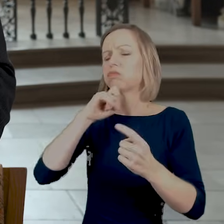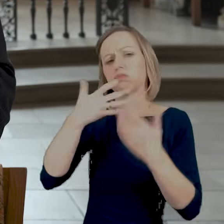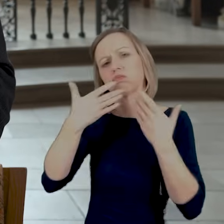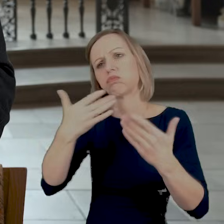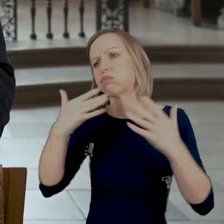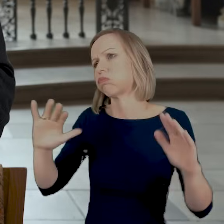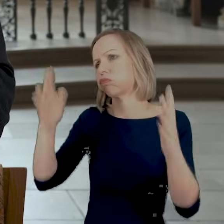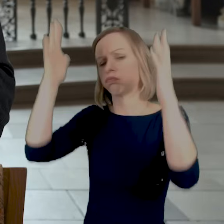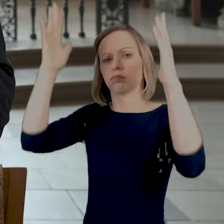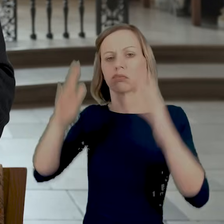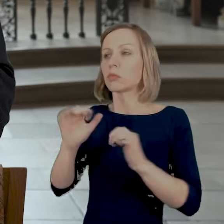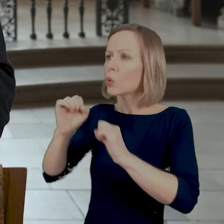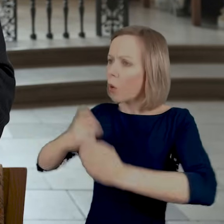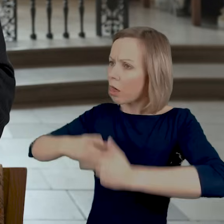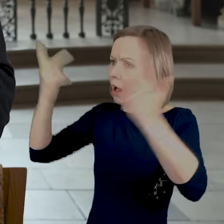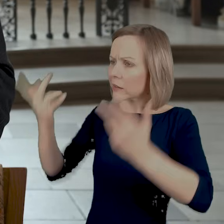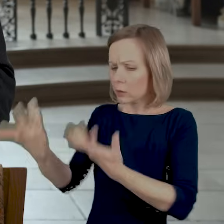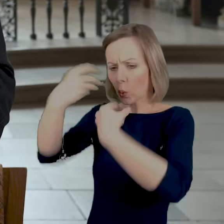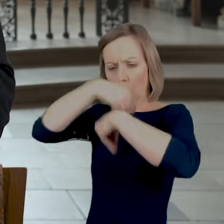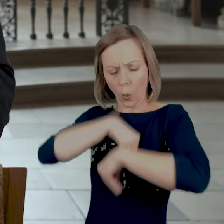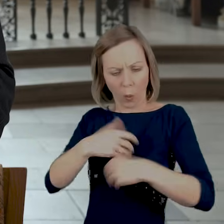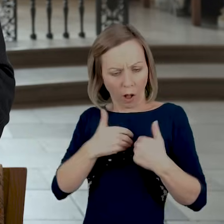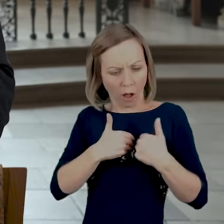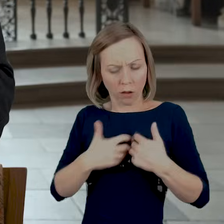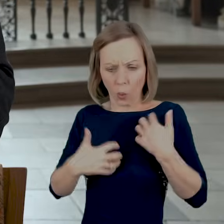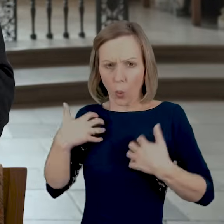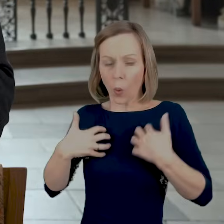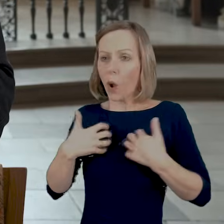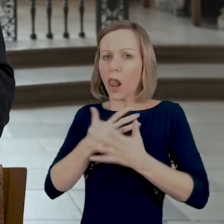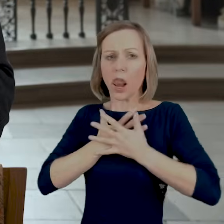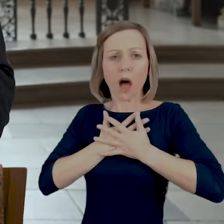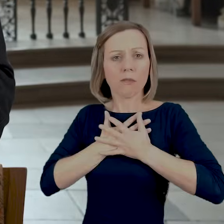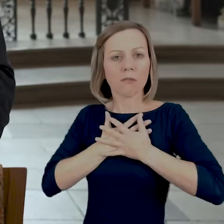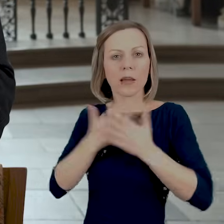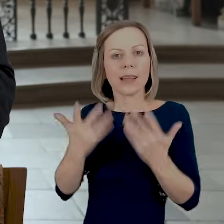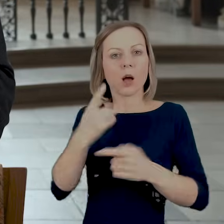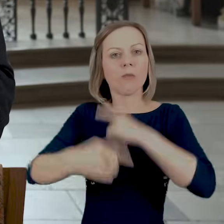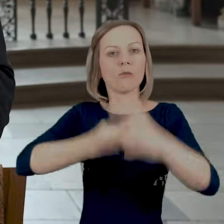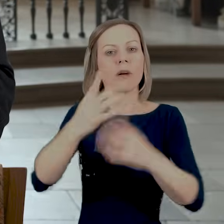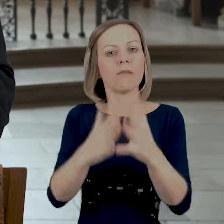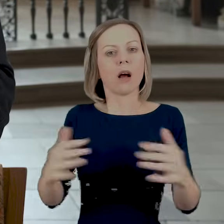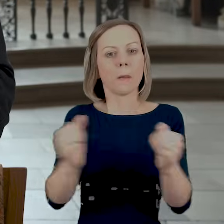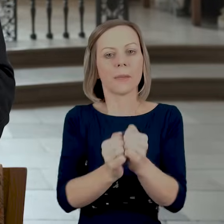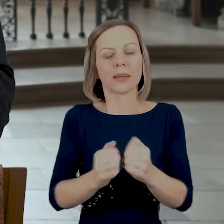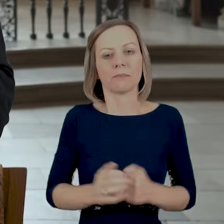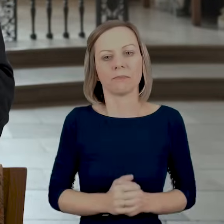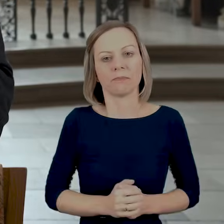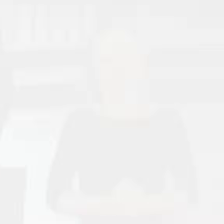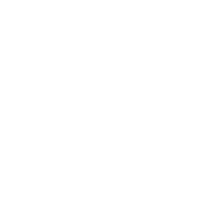may the light of your presence, O God, set our hearts on fire with love for you, now and forever.